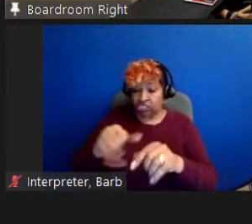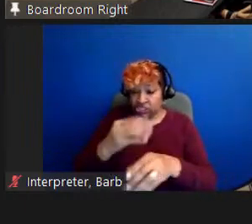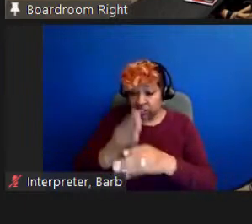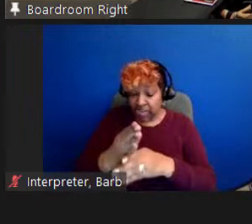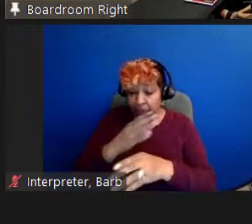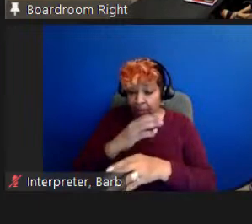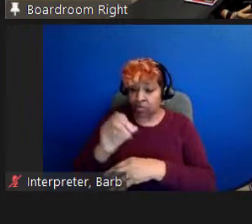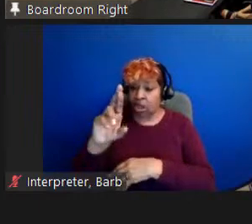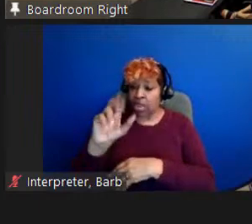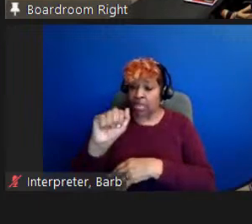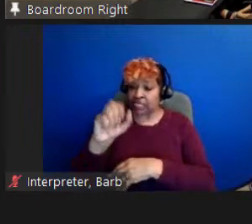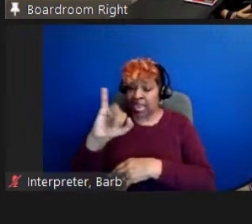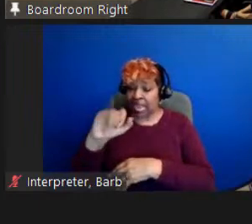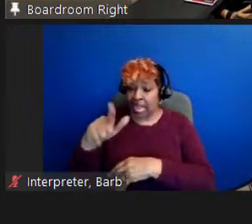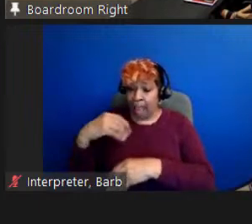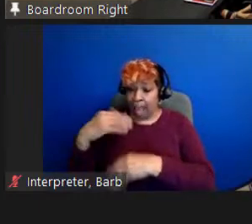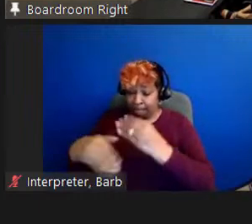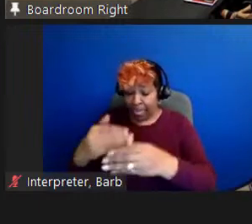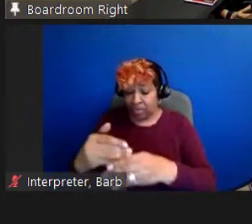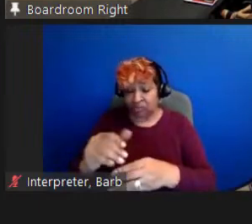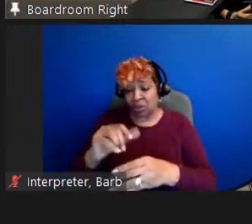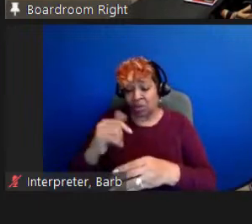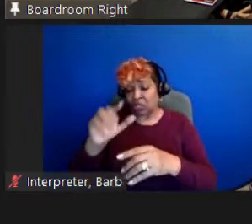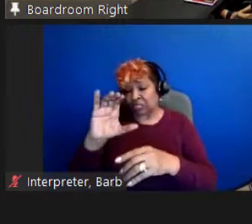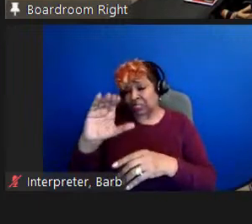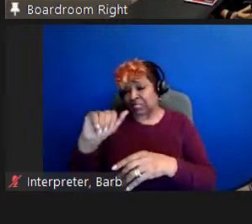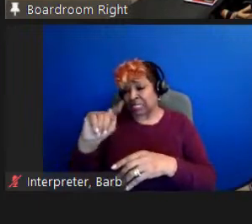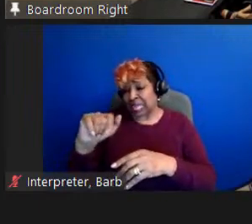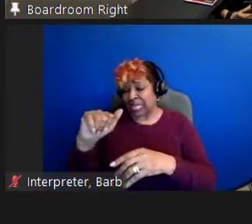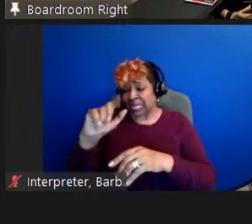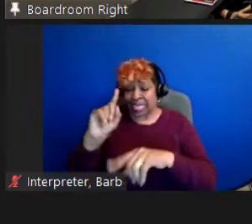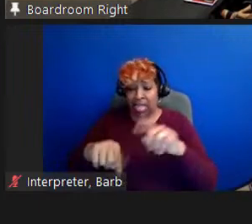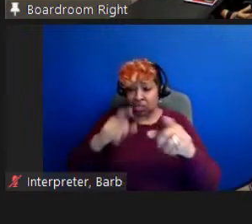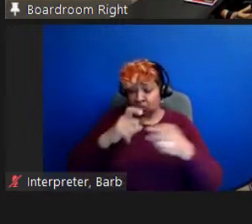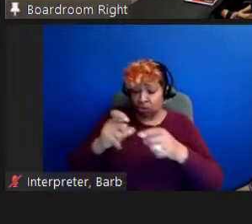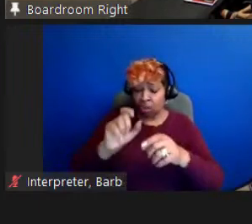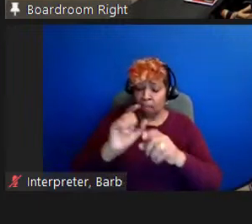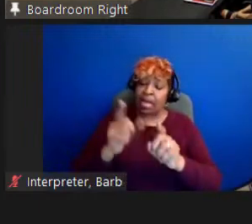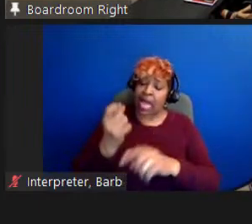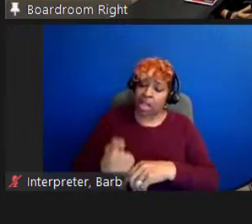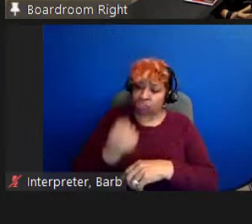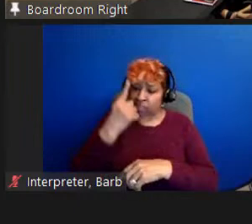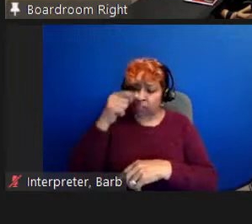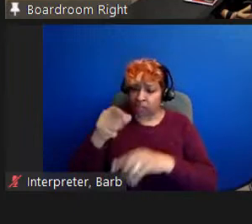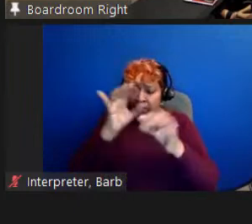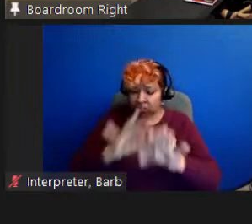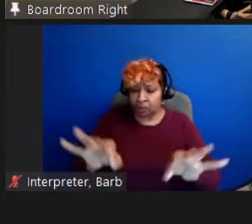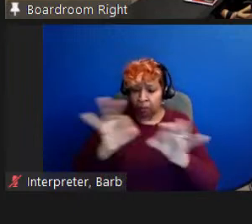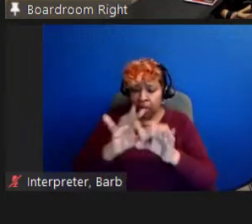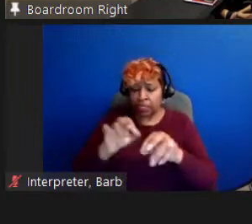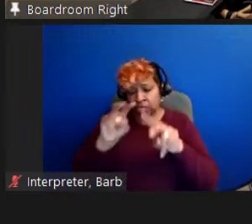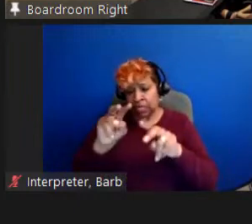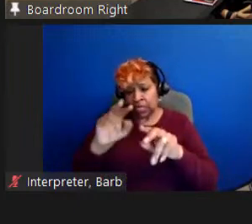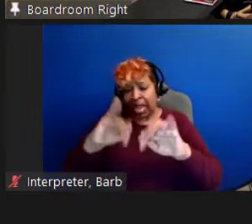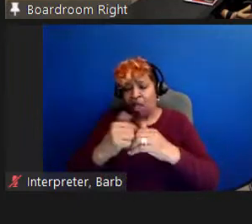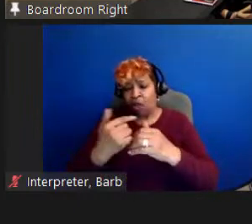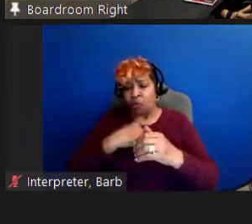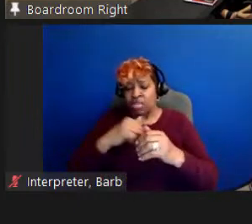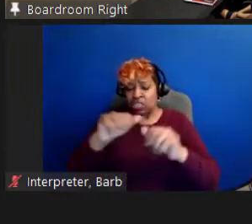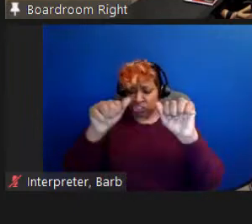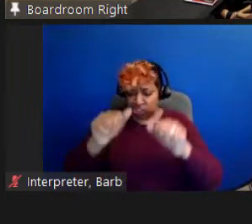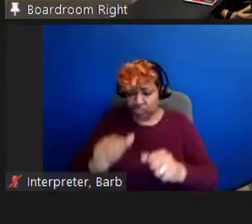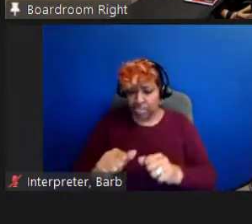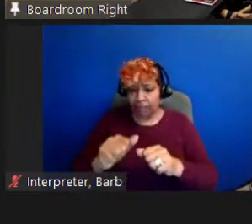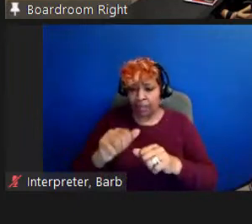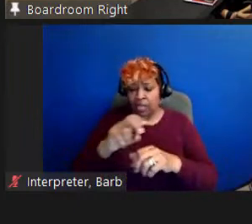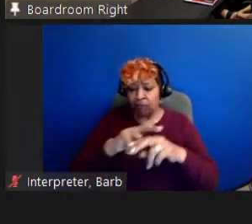within CTA's control, but understanding them is essential to looking at how we shape transit for the future. The